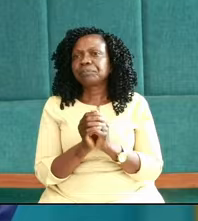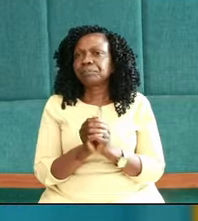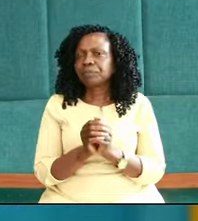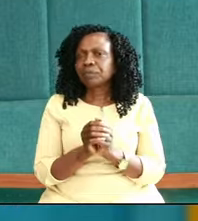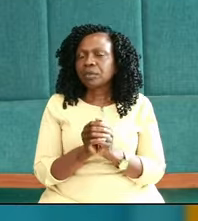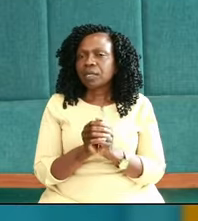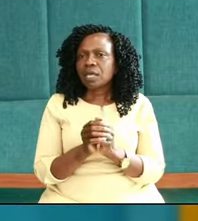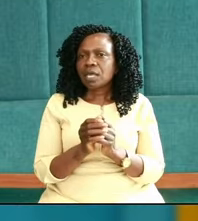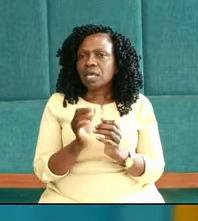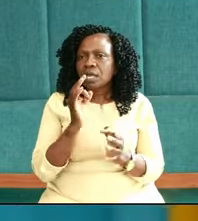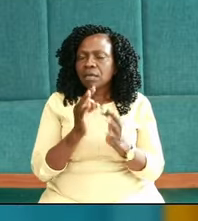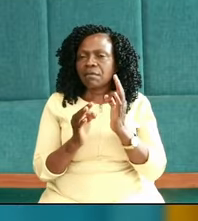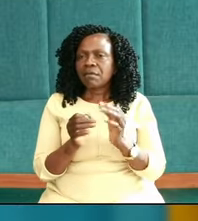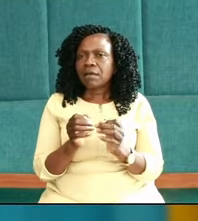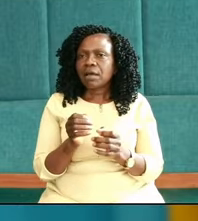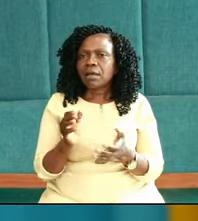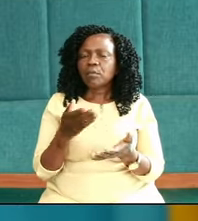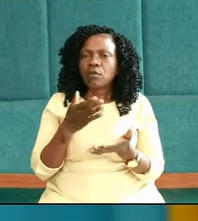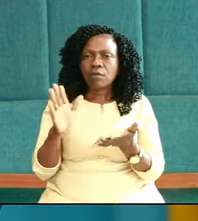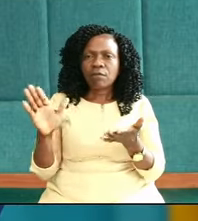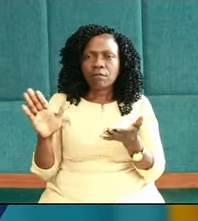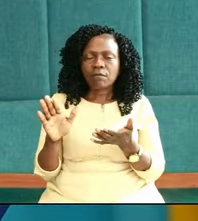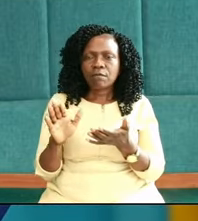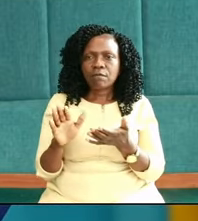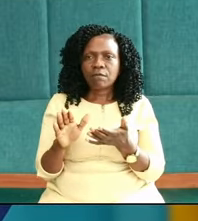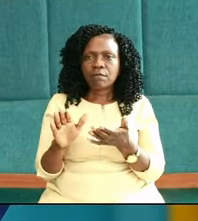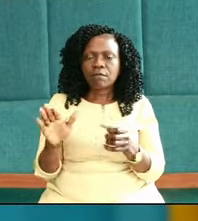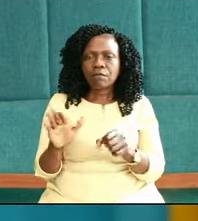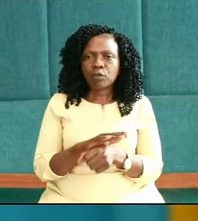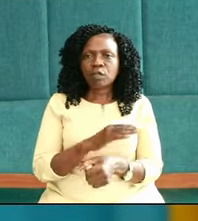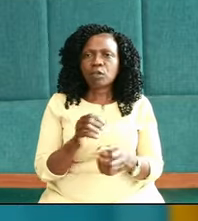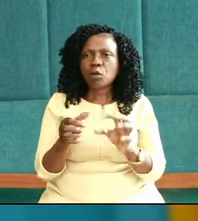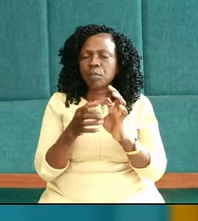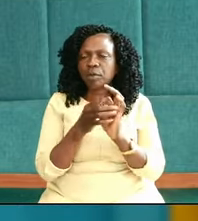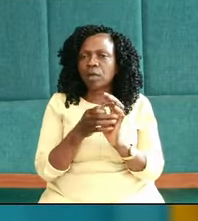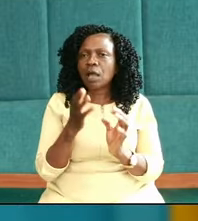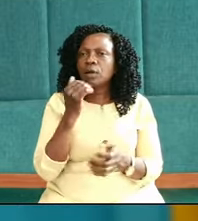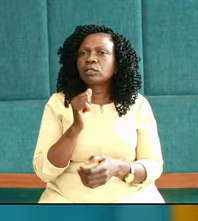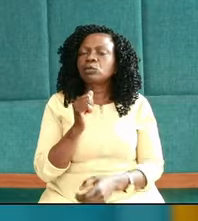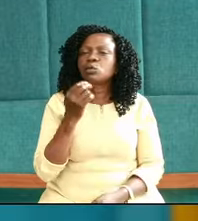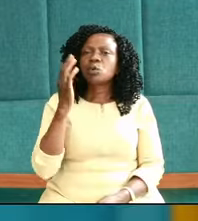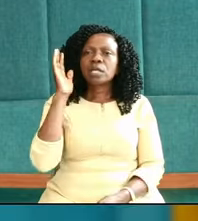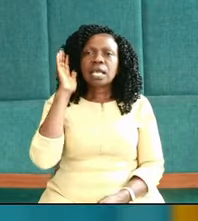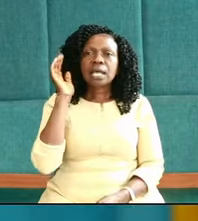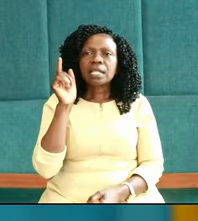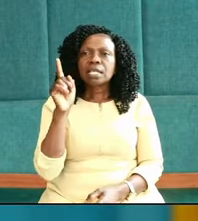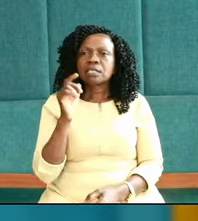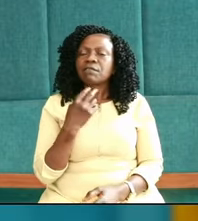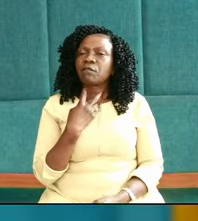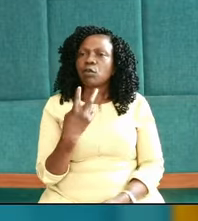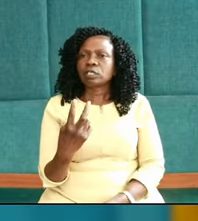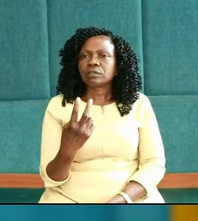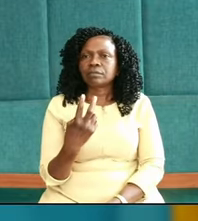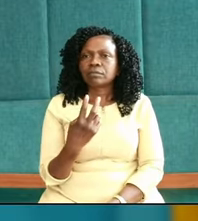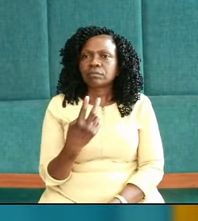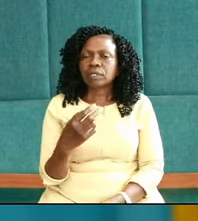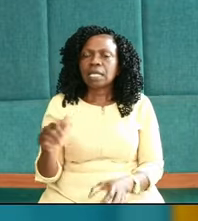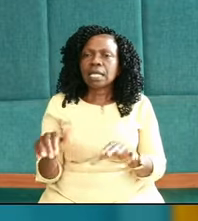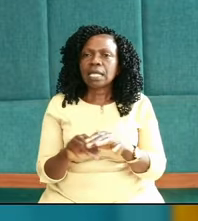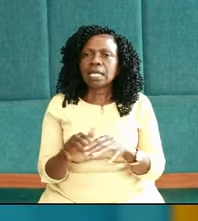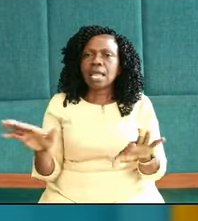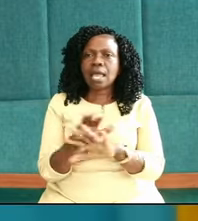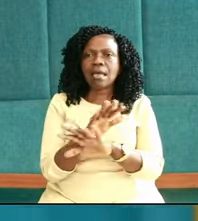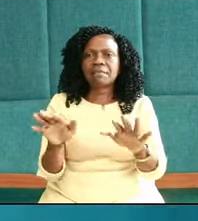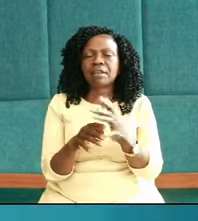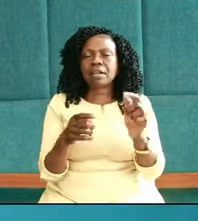hold communion with him, and I want to hear his voice in every line, then I